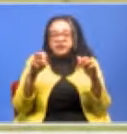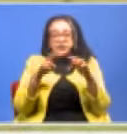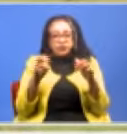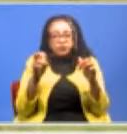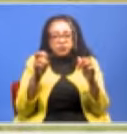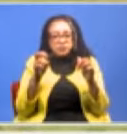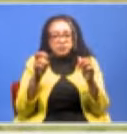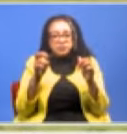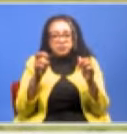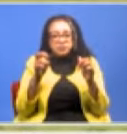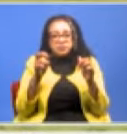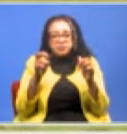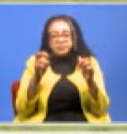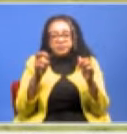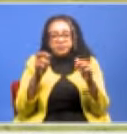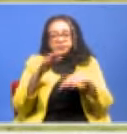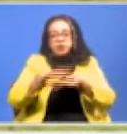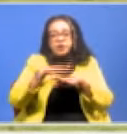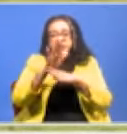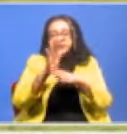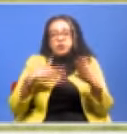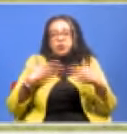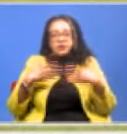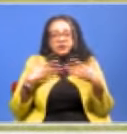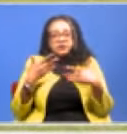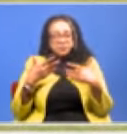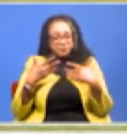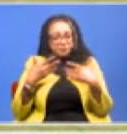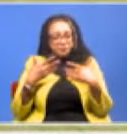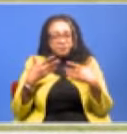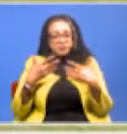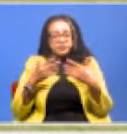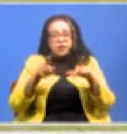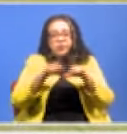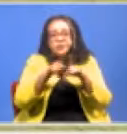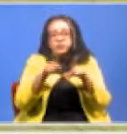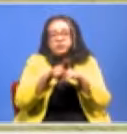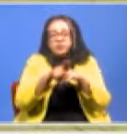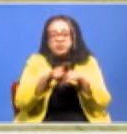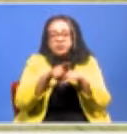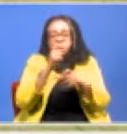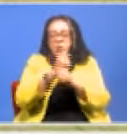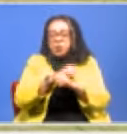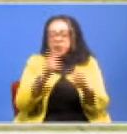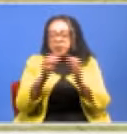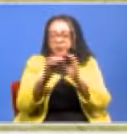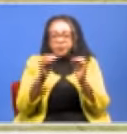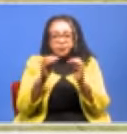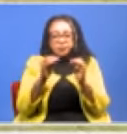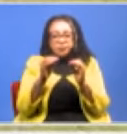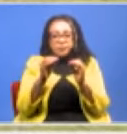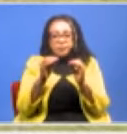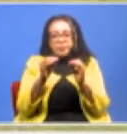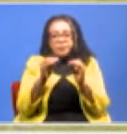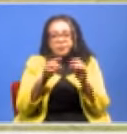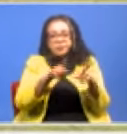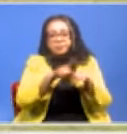investigations on his conduct, misconduct and insubordination, and to undertake